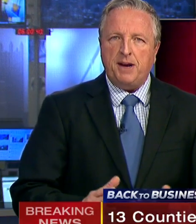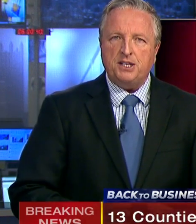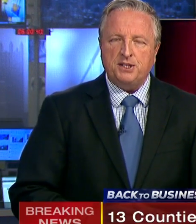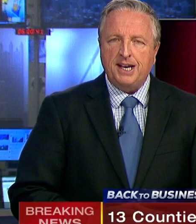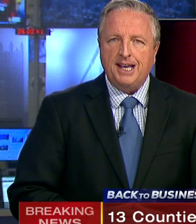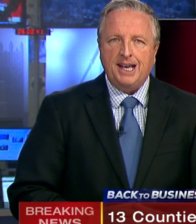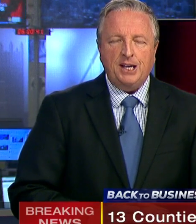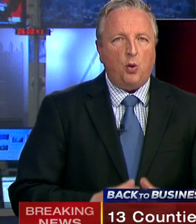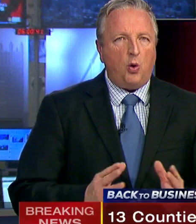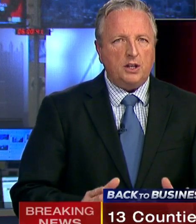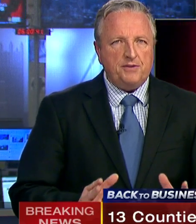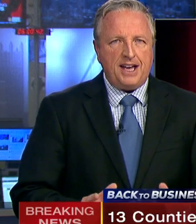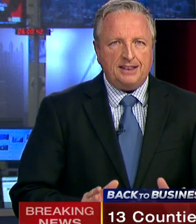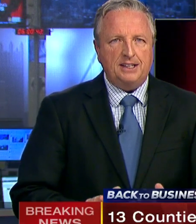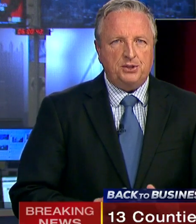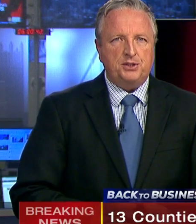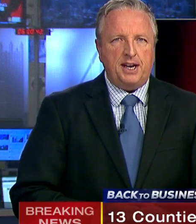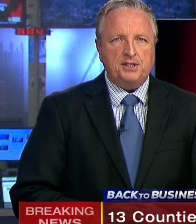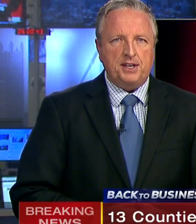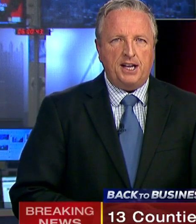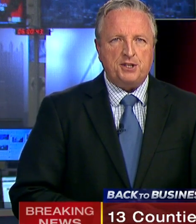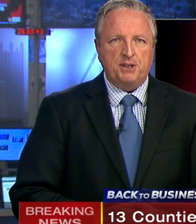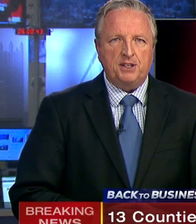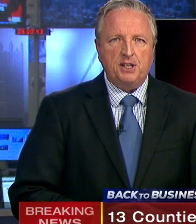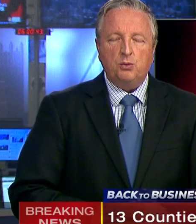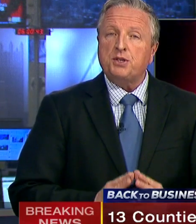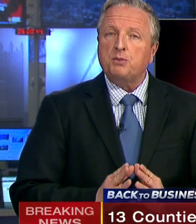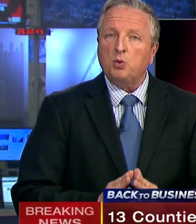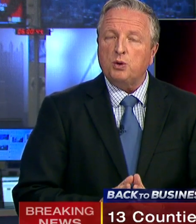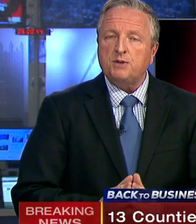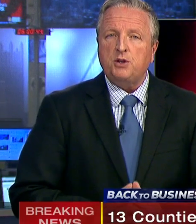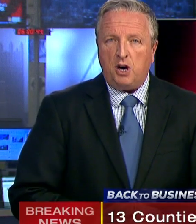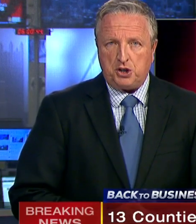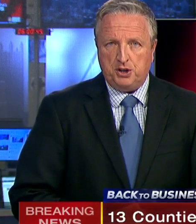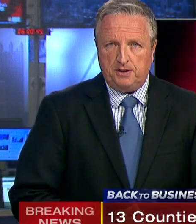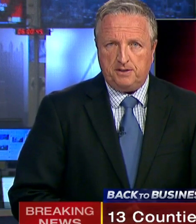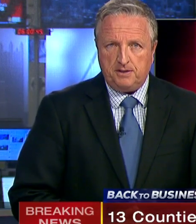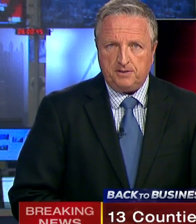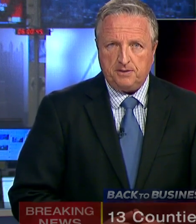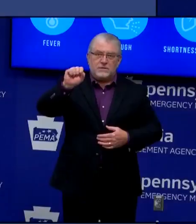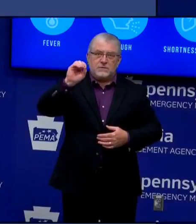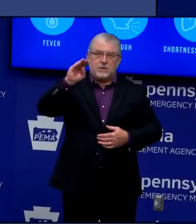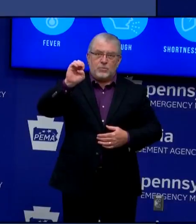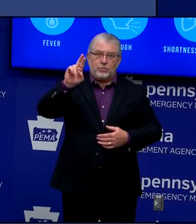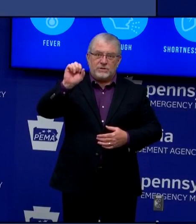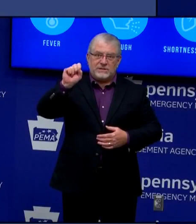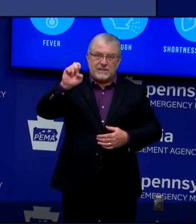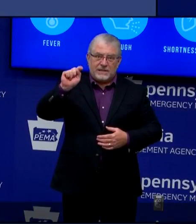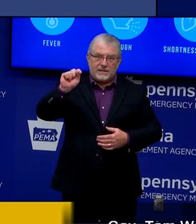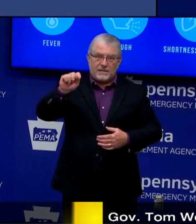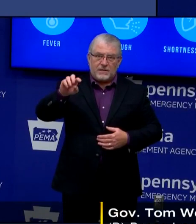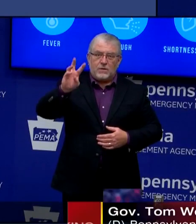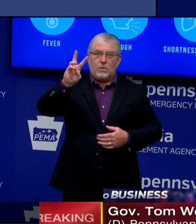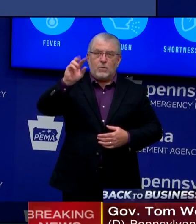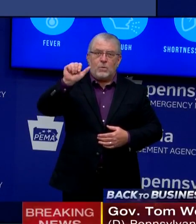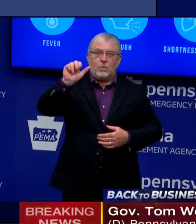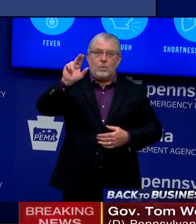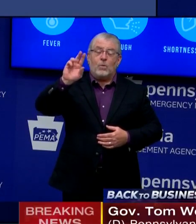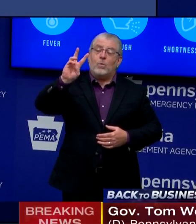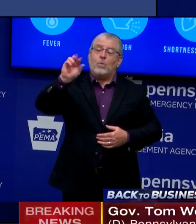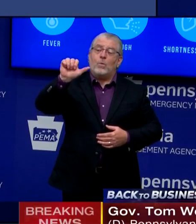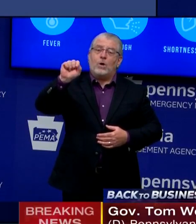overwhelmed with patients. And all of that led to today's announcement with some words of caution. Residents should be mindful that